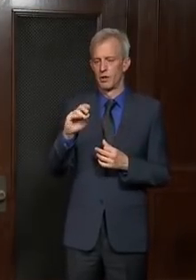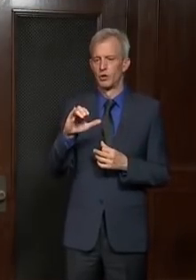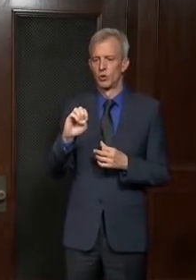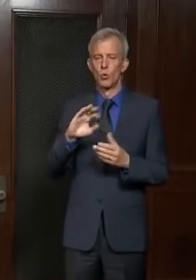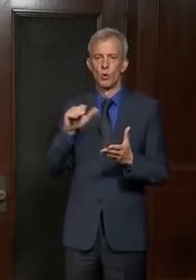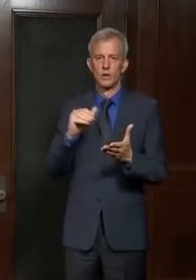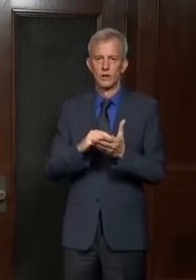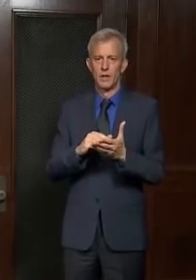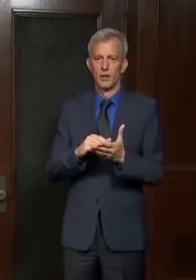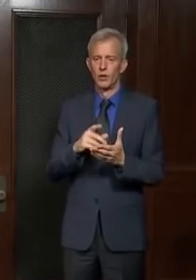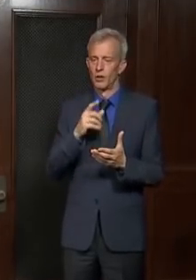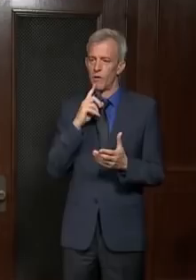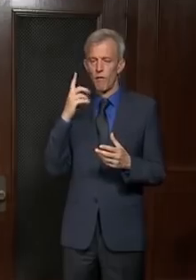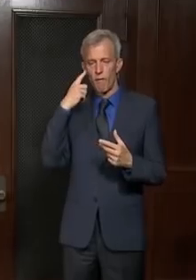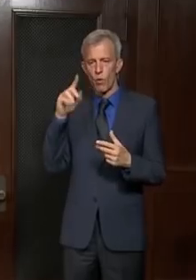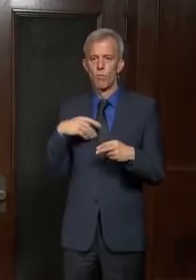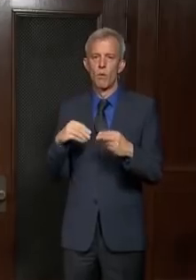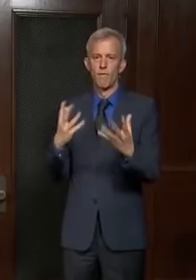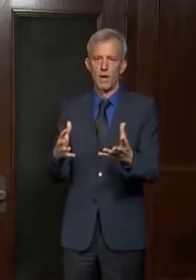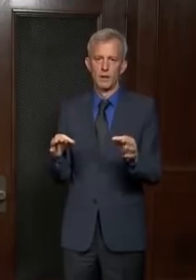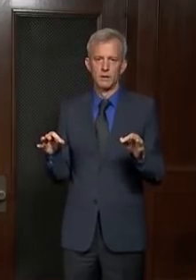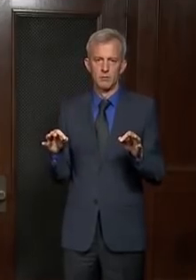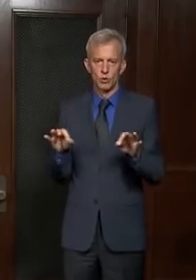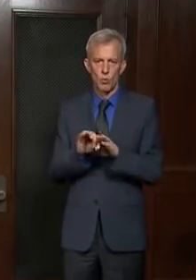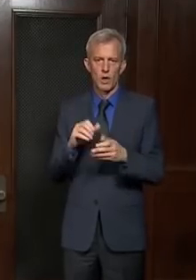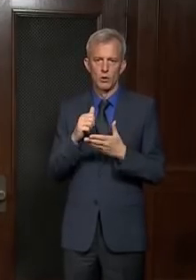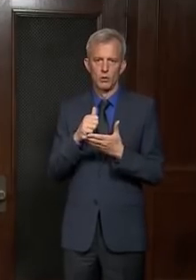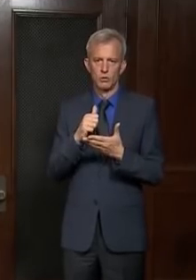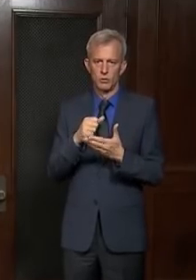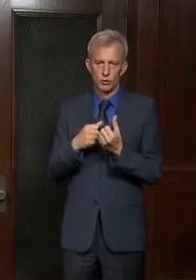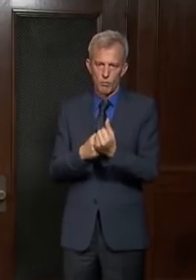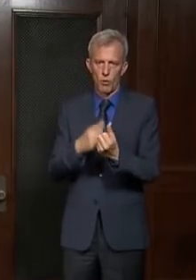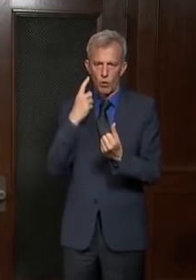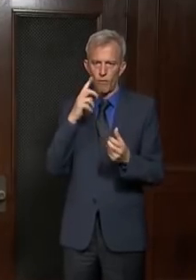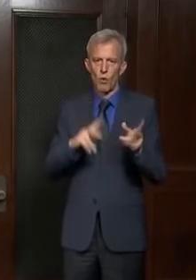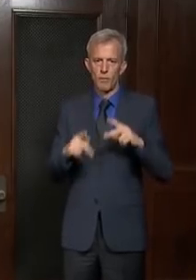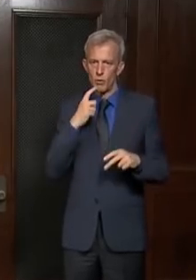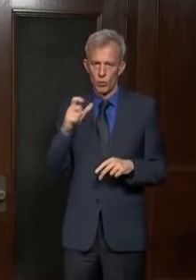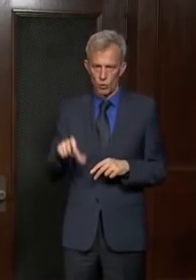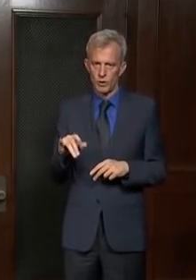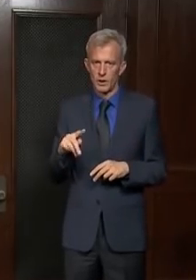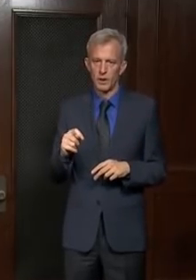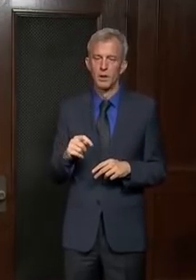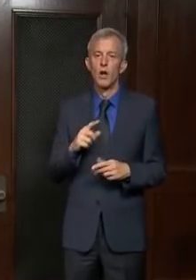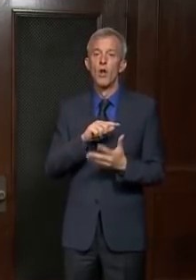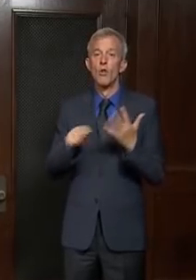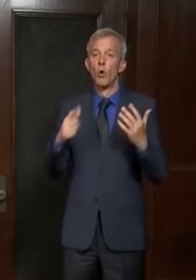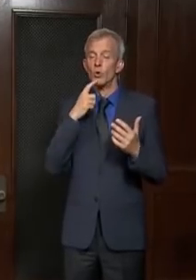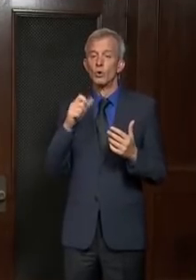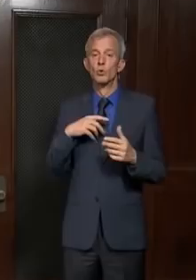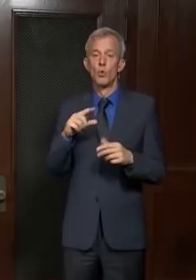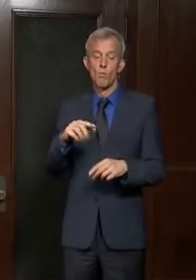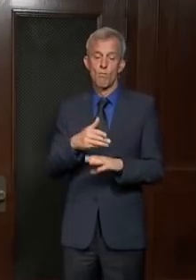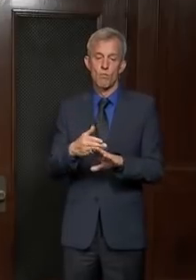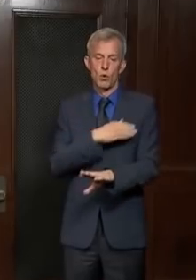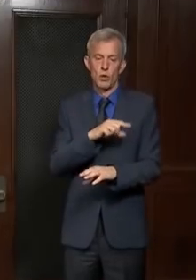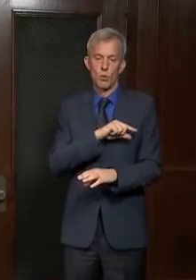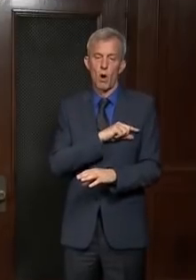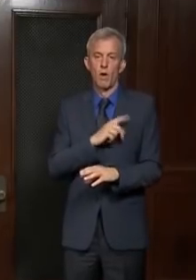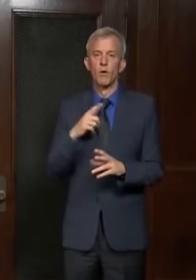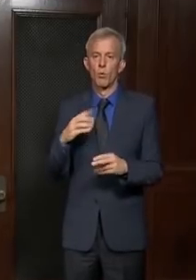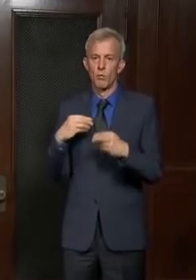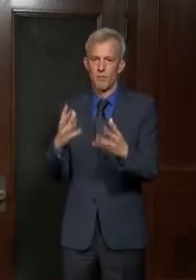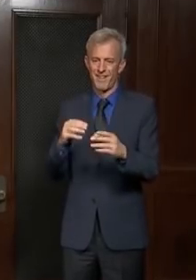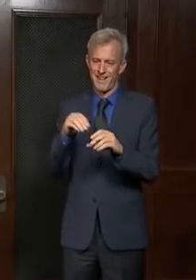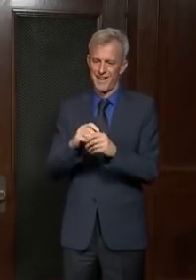for providing critical support for Angelinos in need. Those who pre-qualify based on their online or telephone applications will be given an